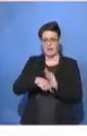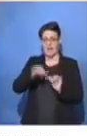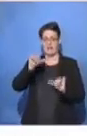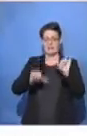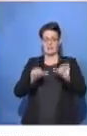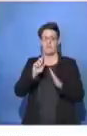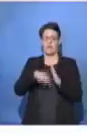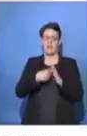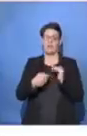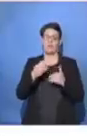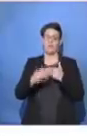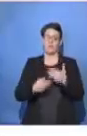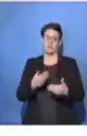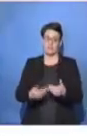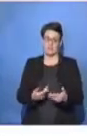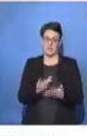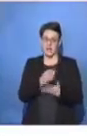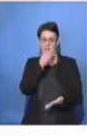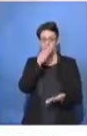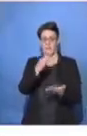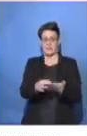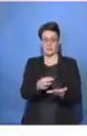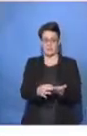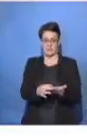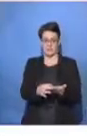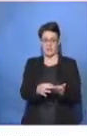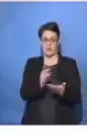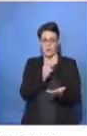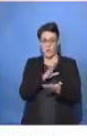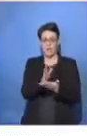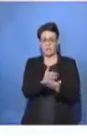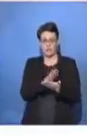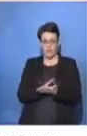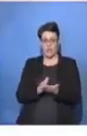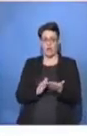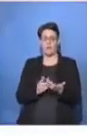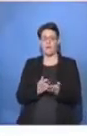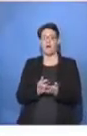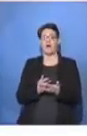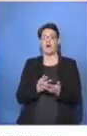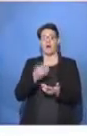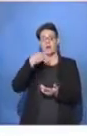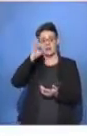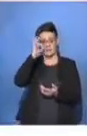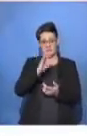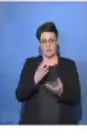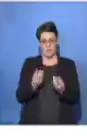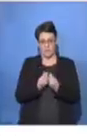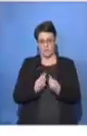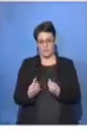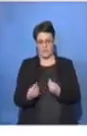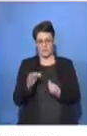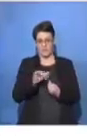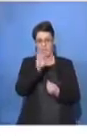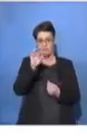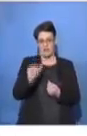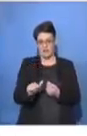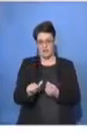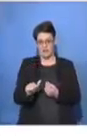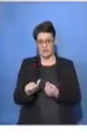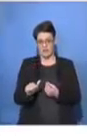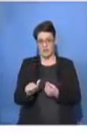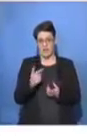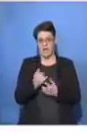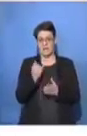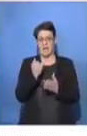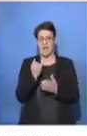electoral process and recommendations, and it will be shared by the government, will be shared with the government of South Africa and